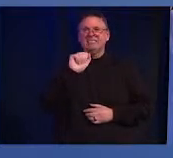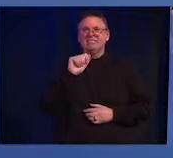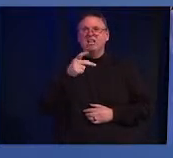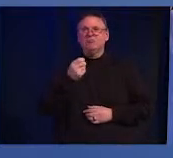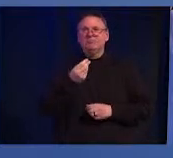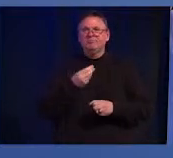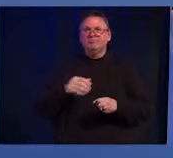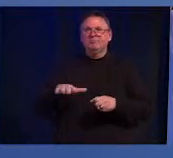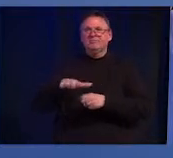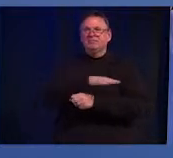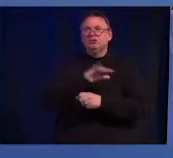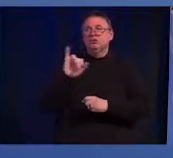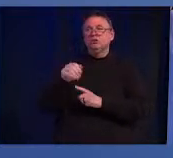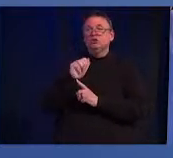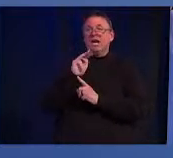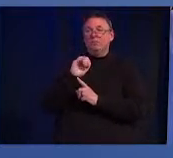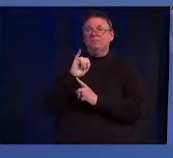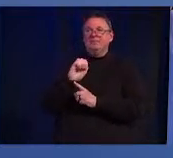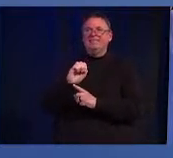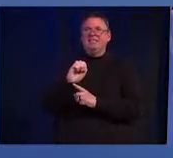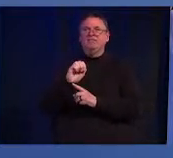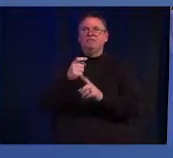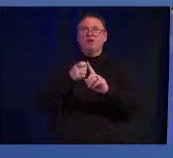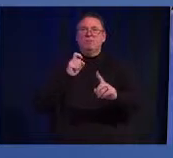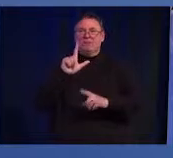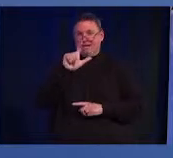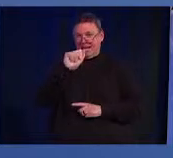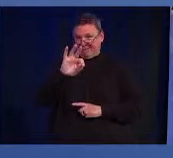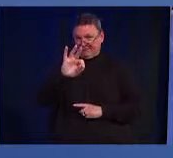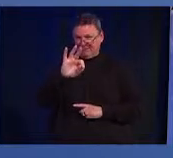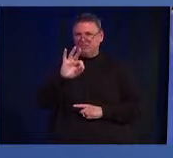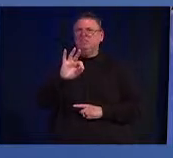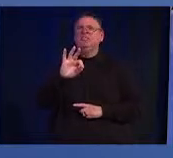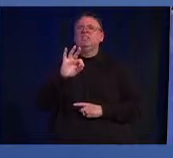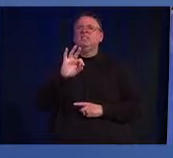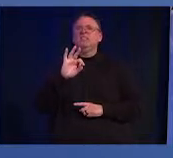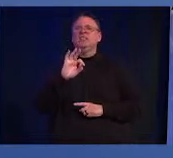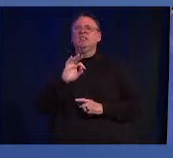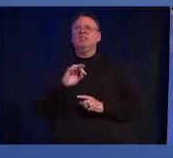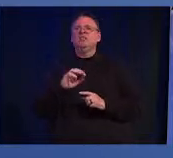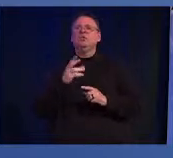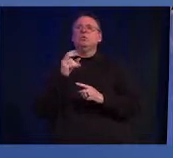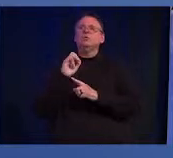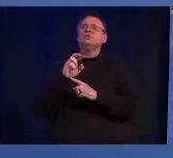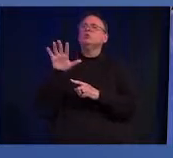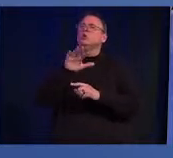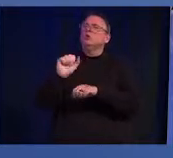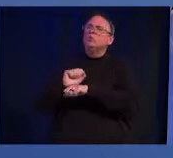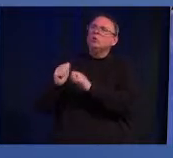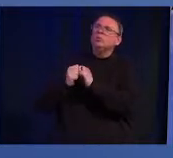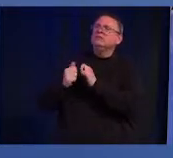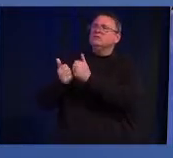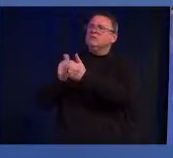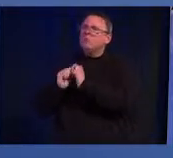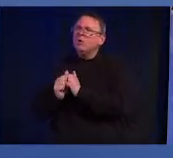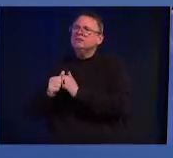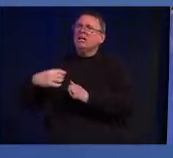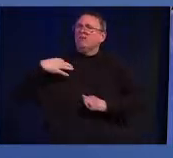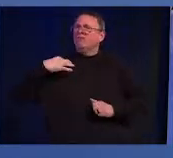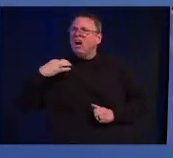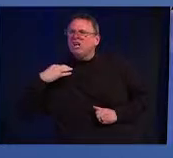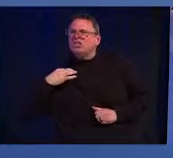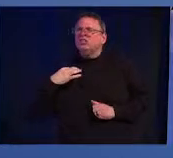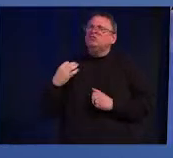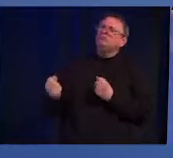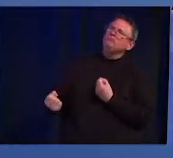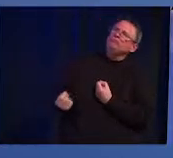Lafayette, says in their local communities, Hoosiers work side by side, play sports, volunteer, and generally treat each other in